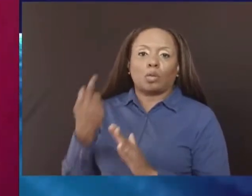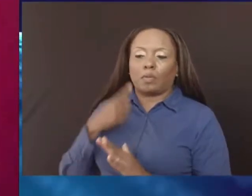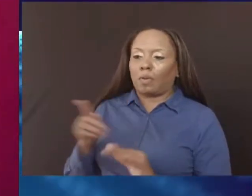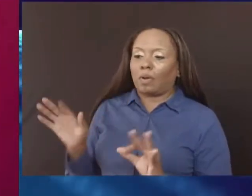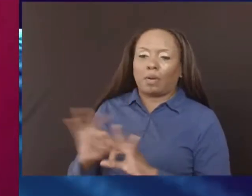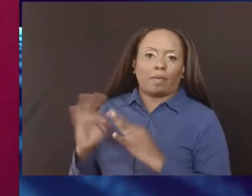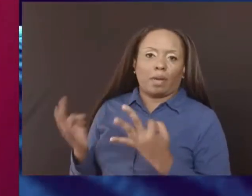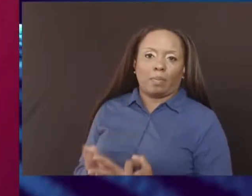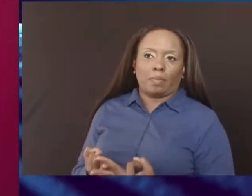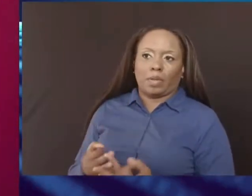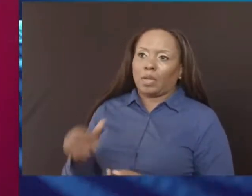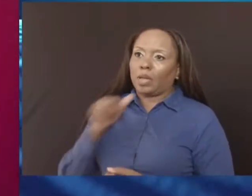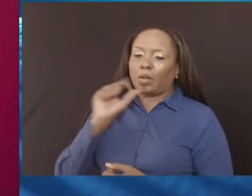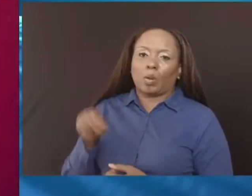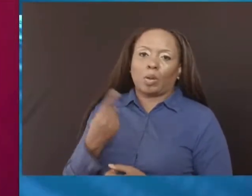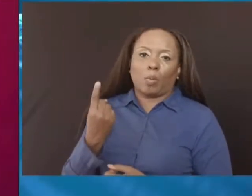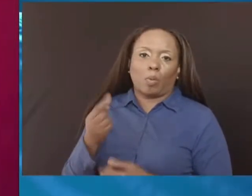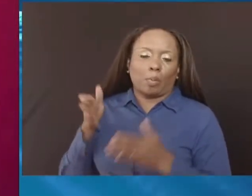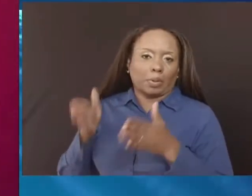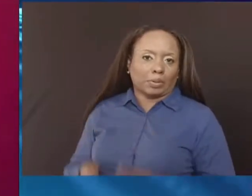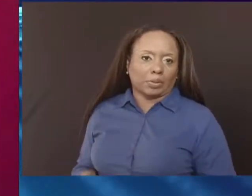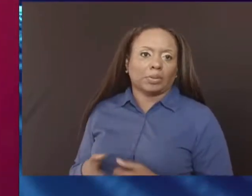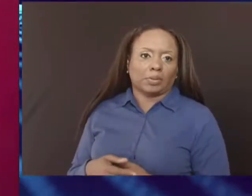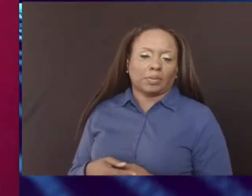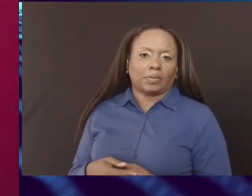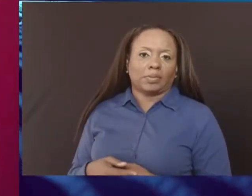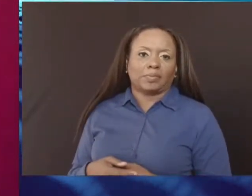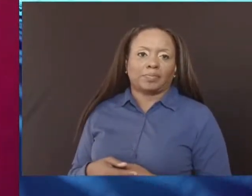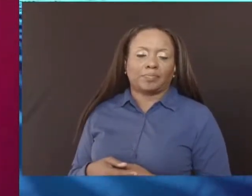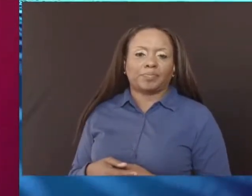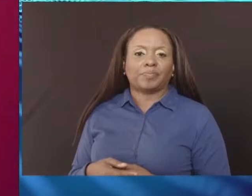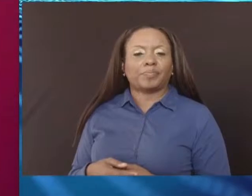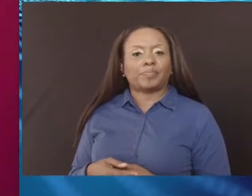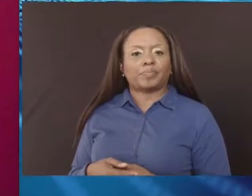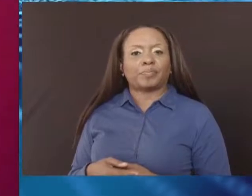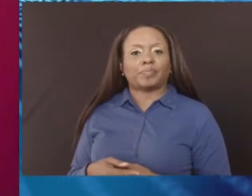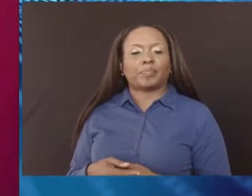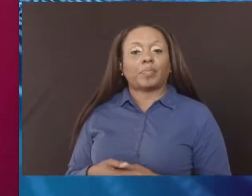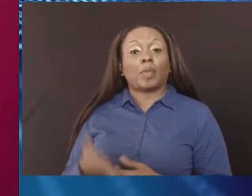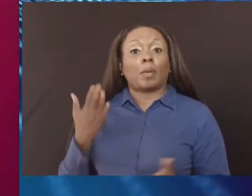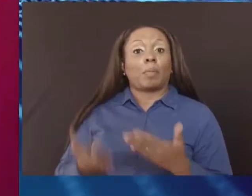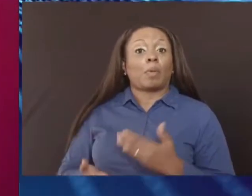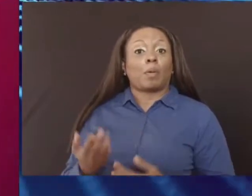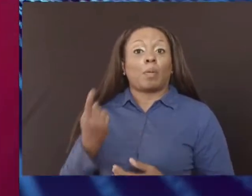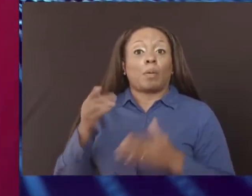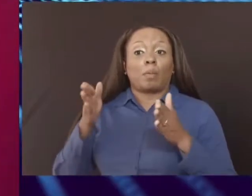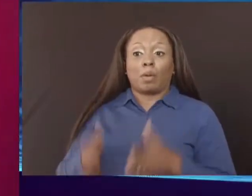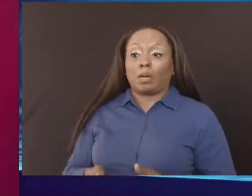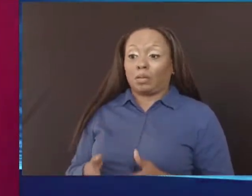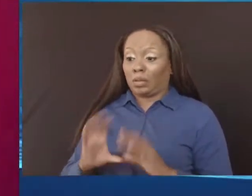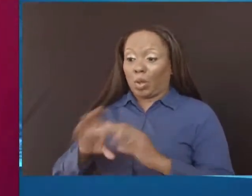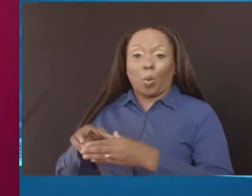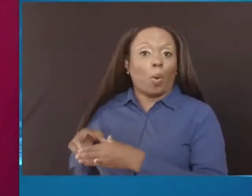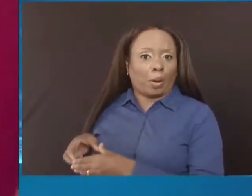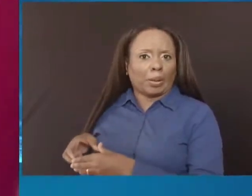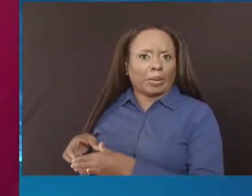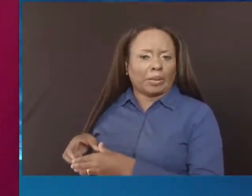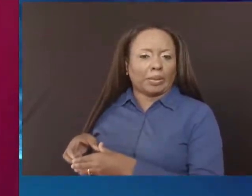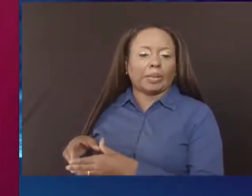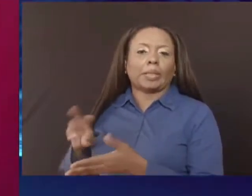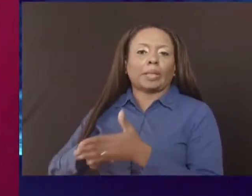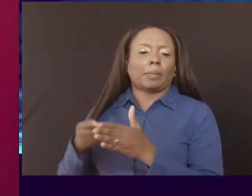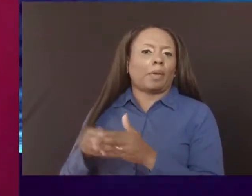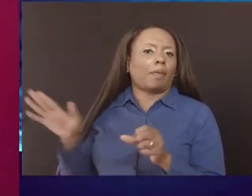individual. So you have a situation in which somebody is in quarantine and they're in home, the